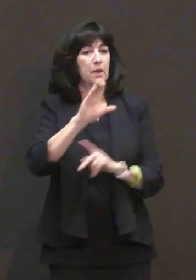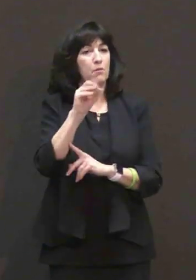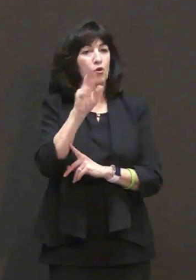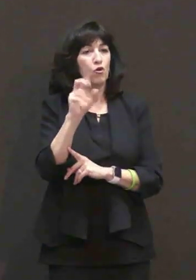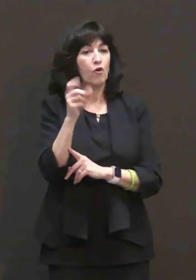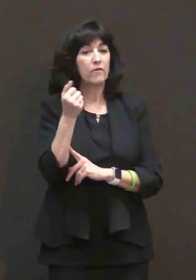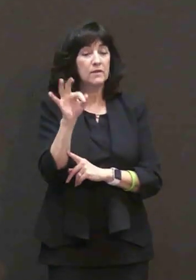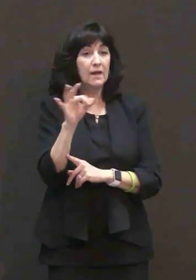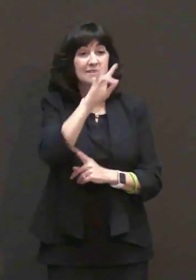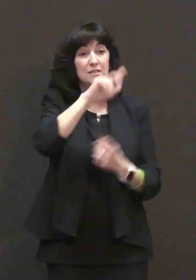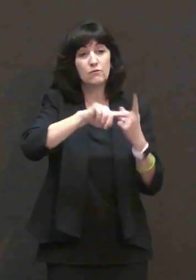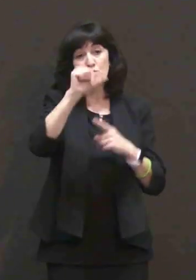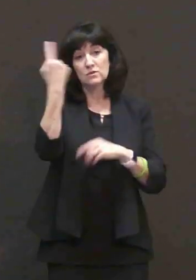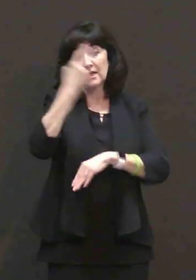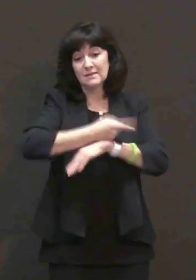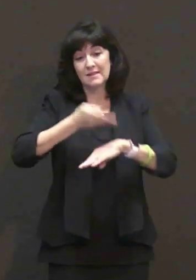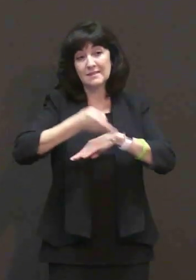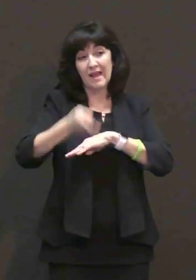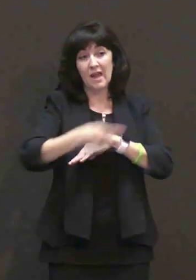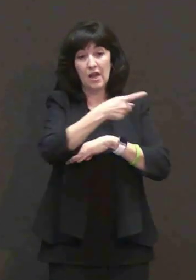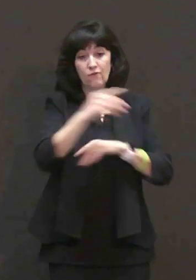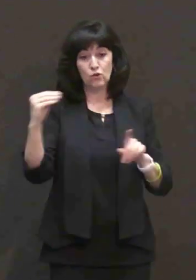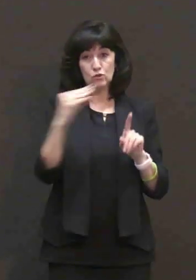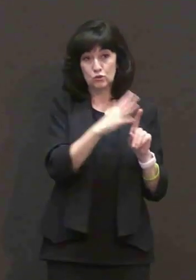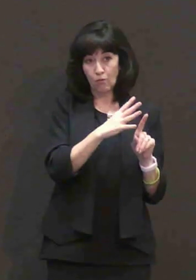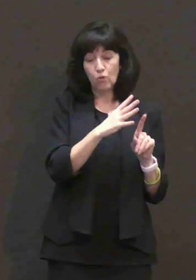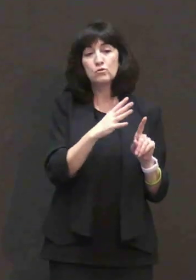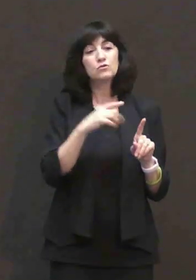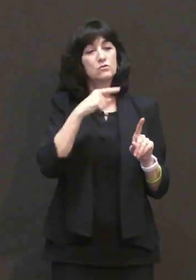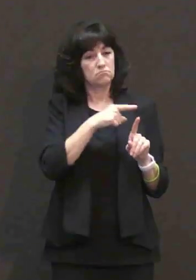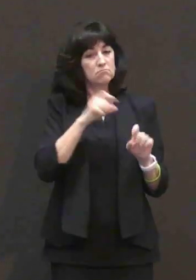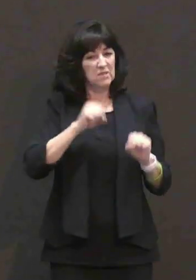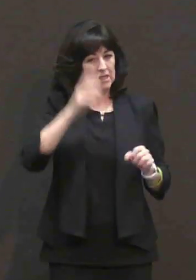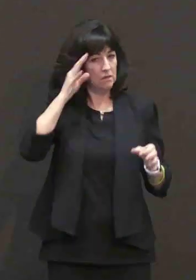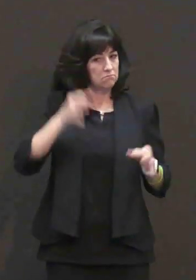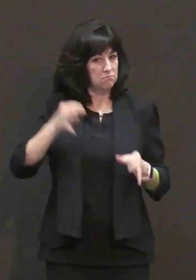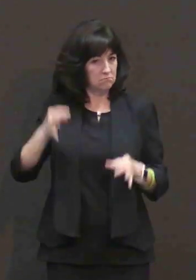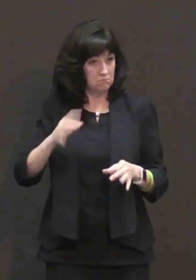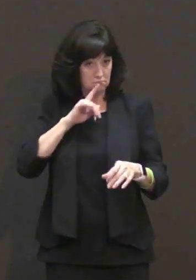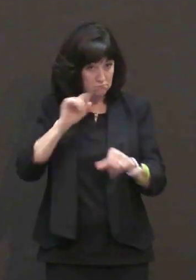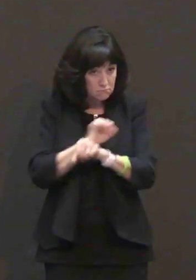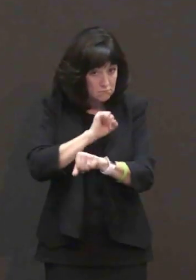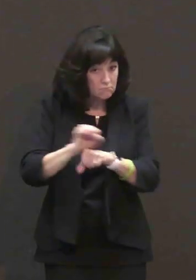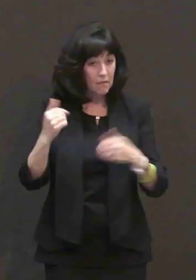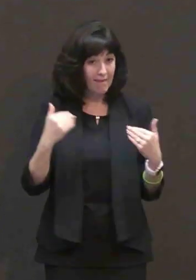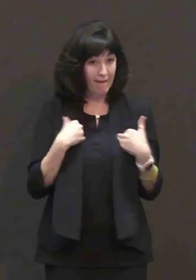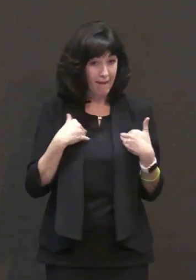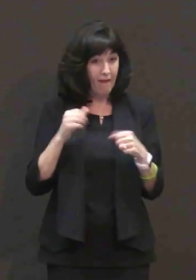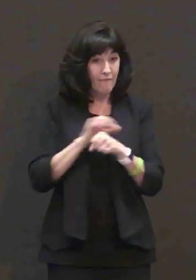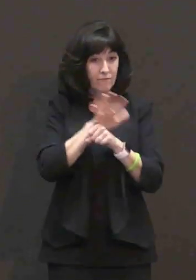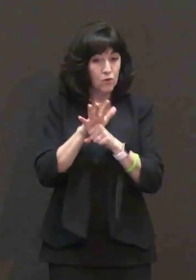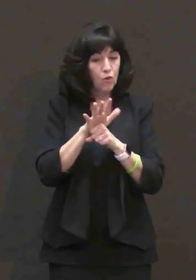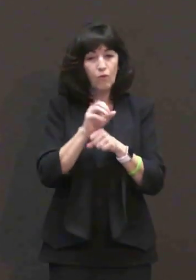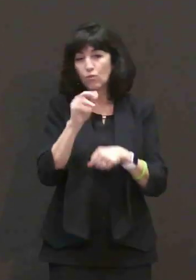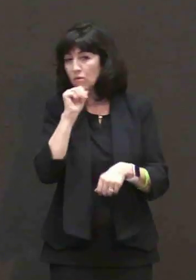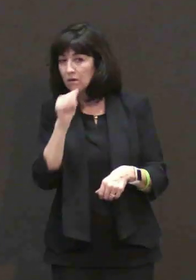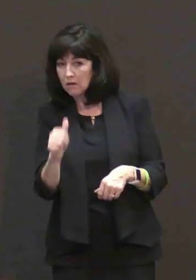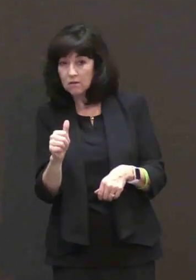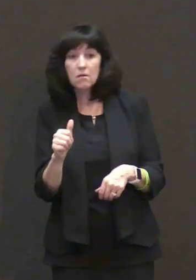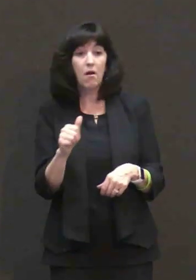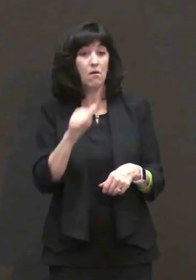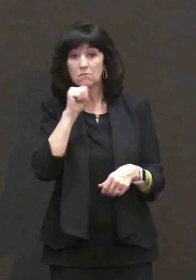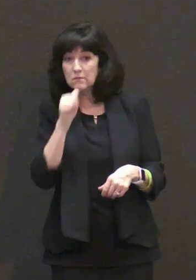exposure. A test like this can help to determine if they are in fact infected and can help them get back into